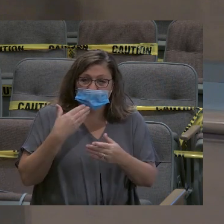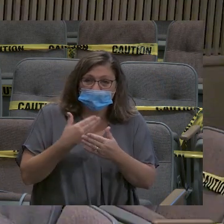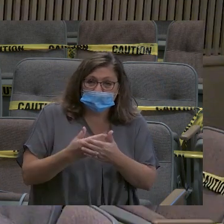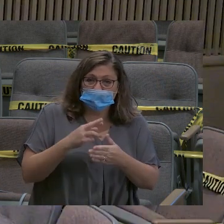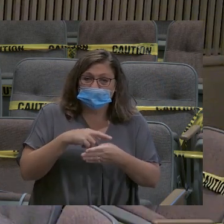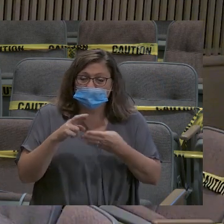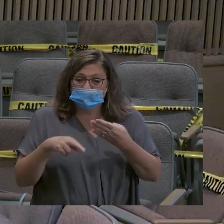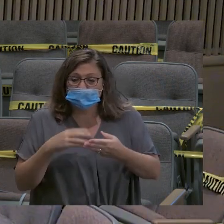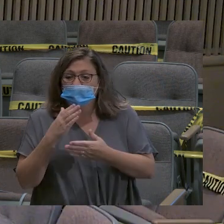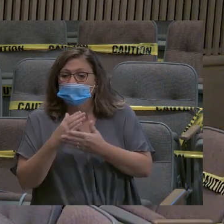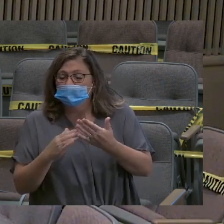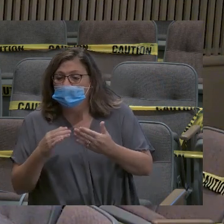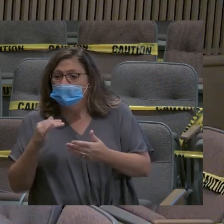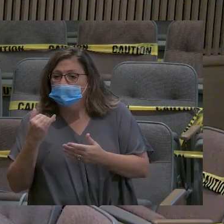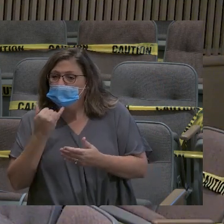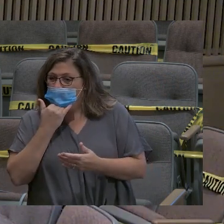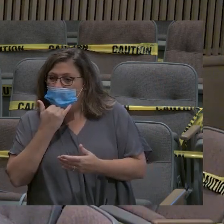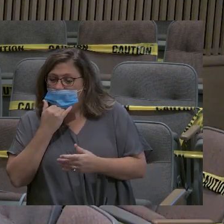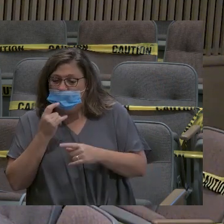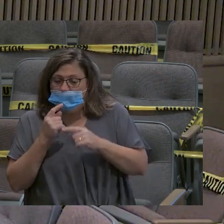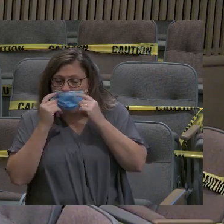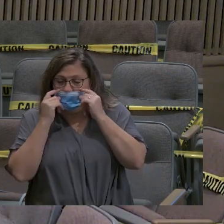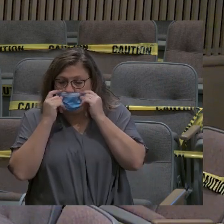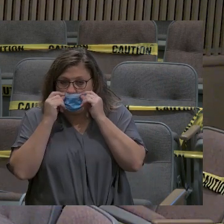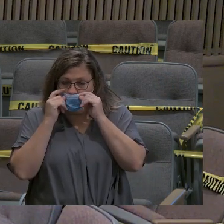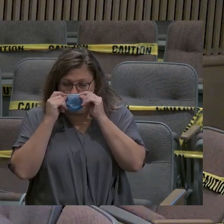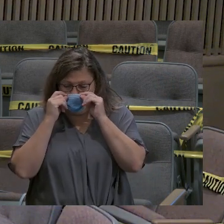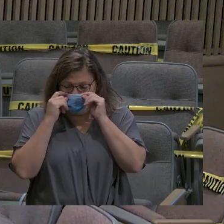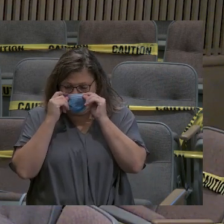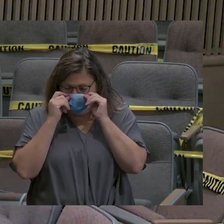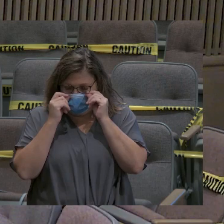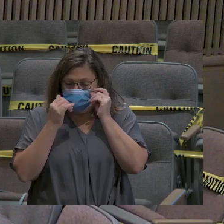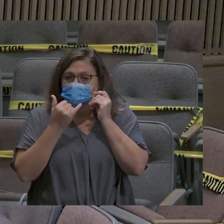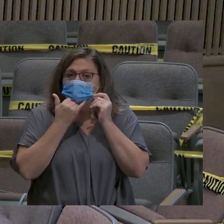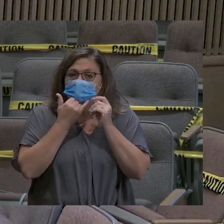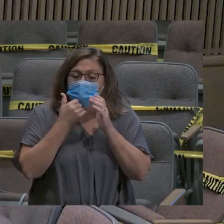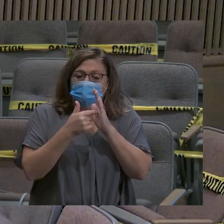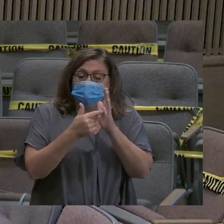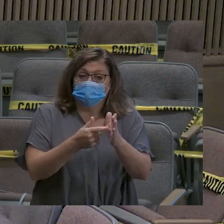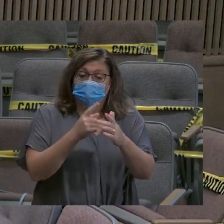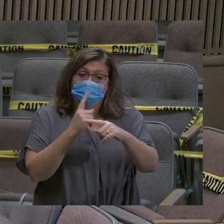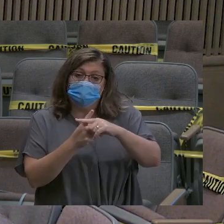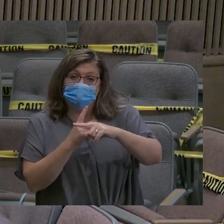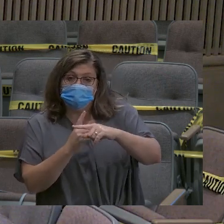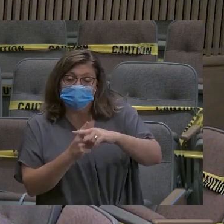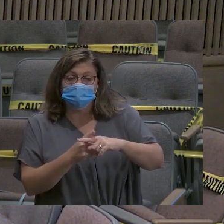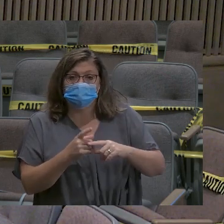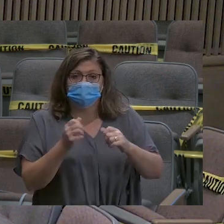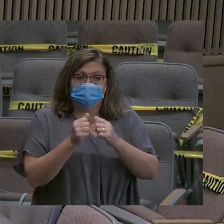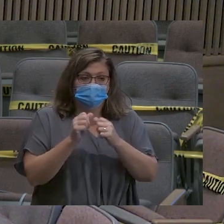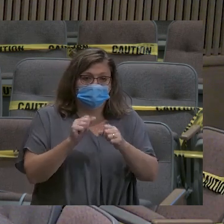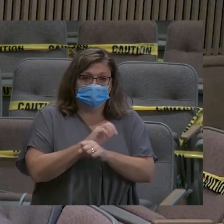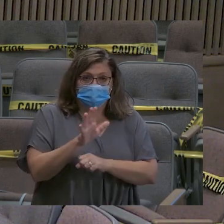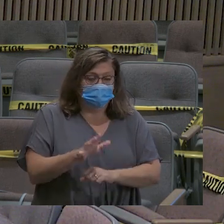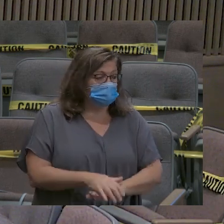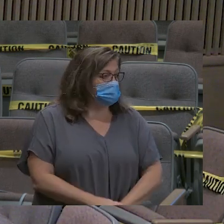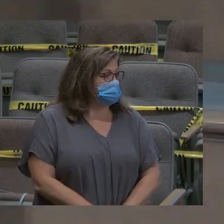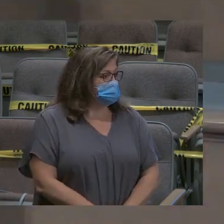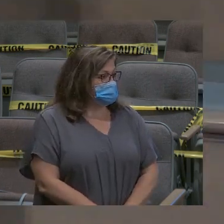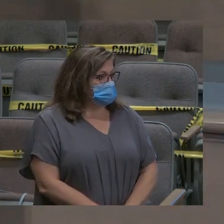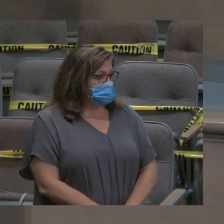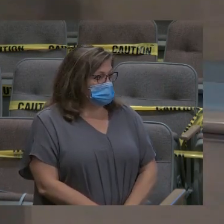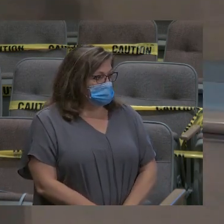false positives or false negatives. Can you maybe speak to that and the accuracy of the COVID-19 tests? Dr. Ruiz?